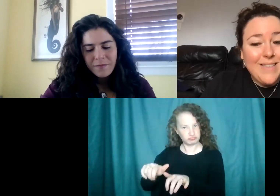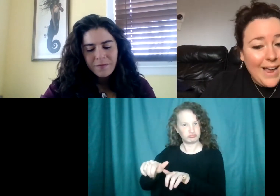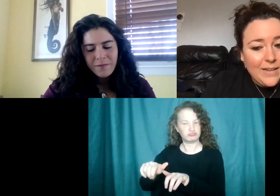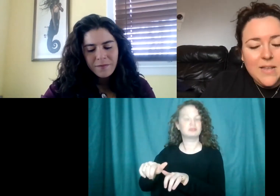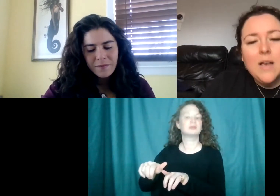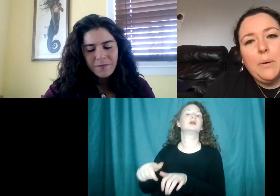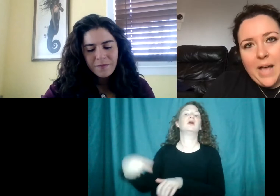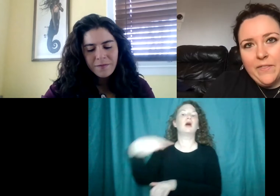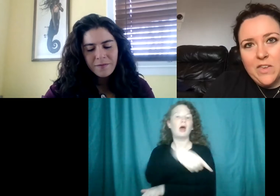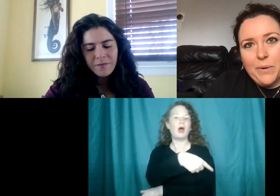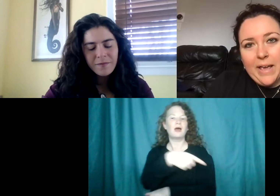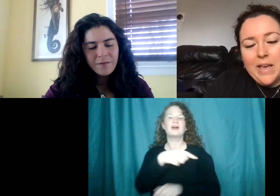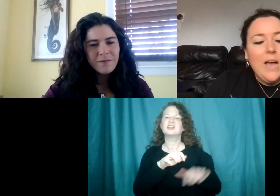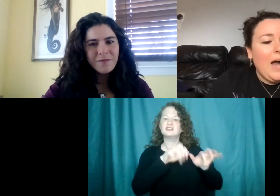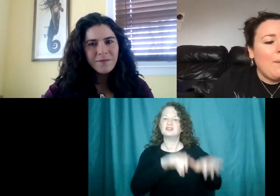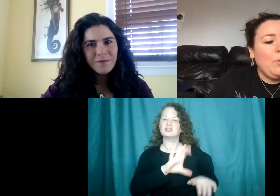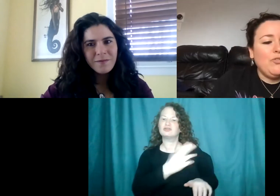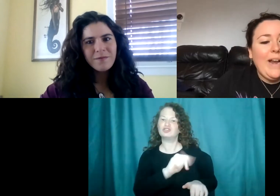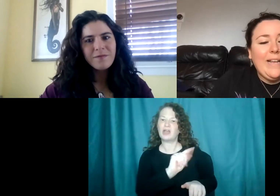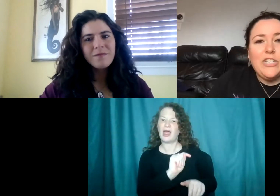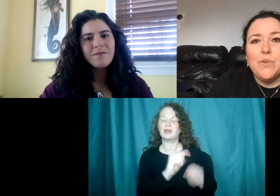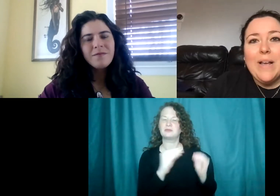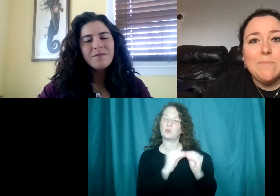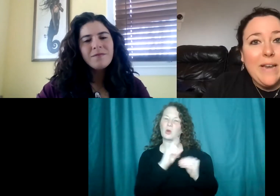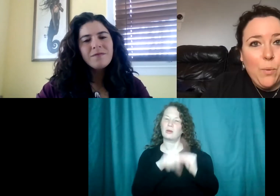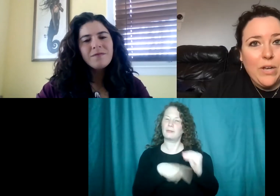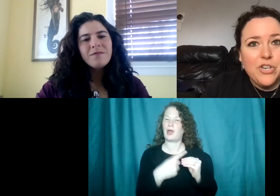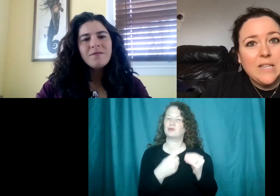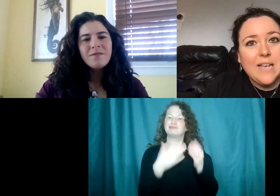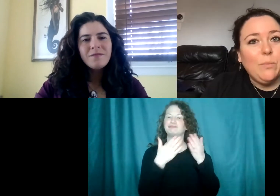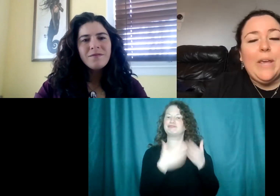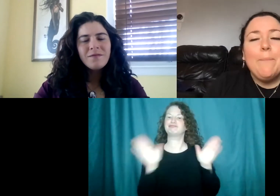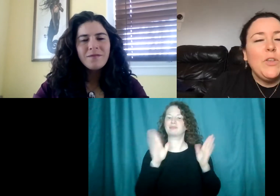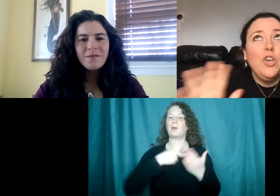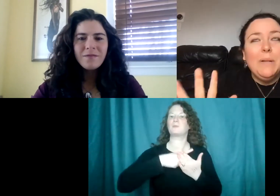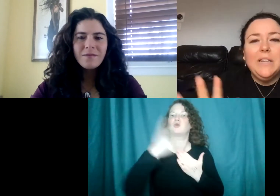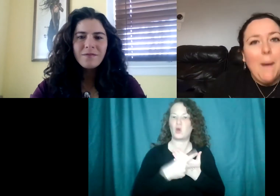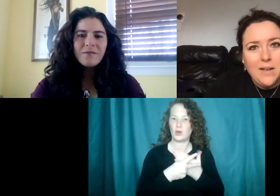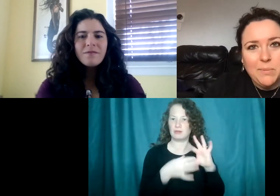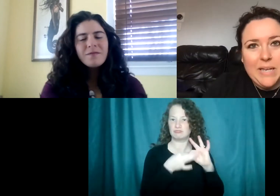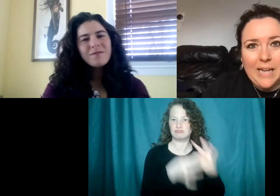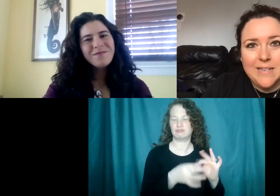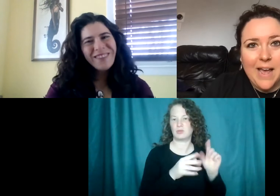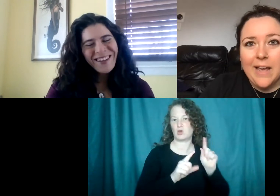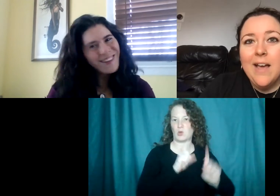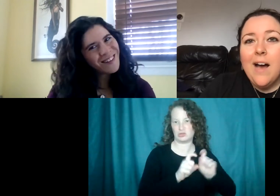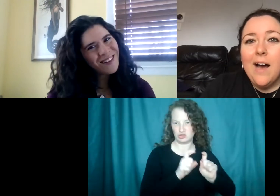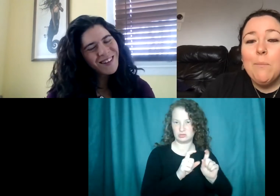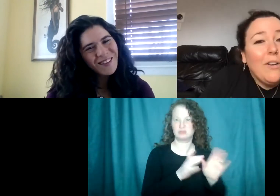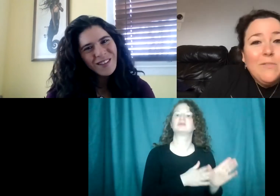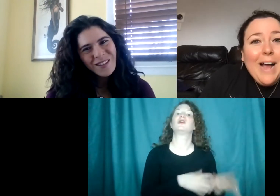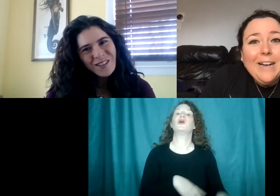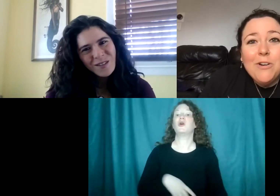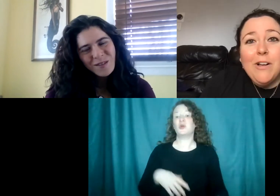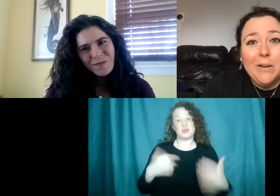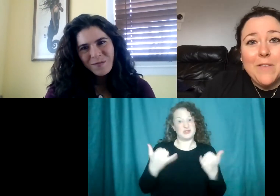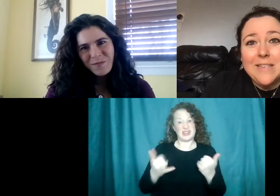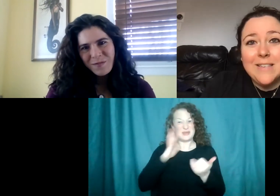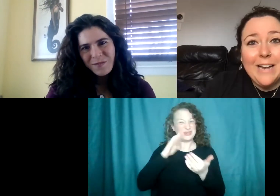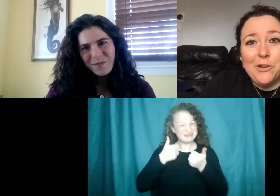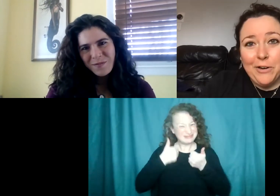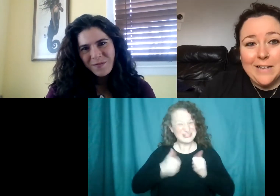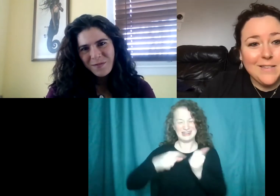marine science, put that in the Q&A. We will try to get to as many questions as we humanly possibly can today. And we're glad you're all